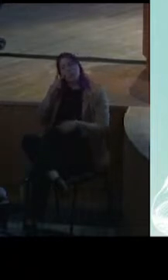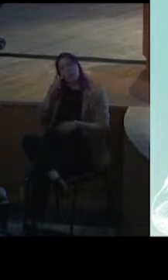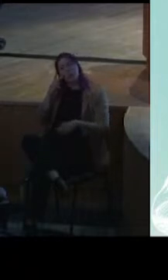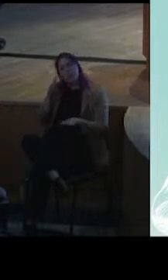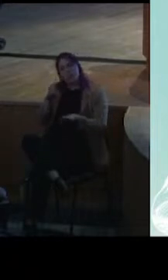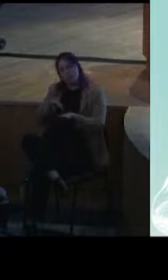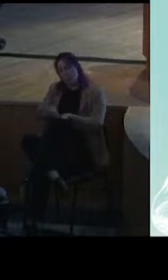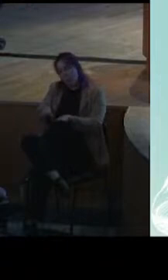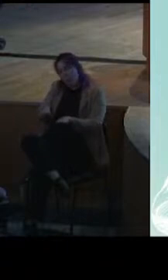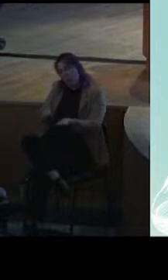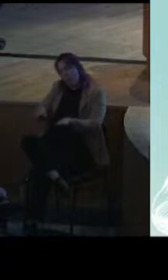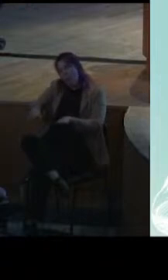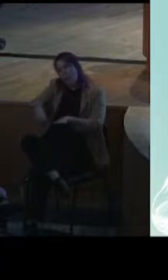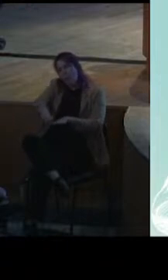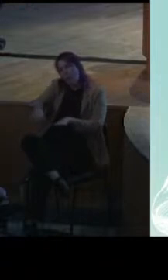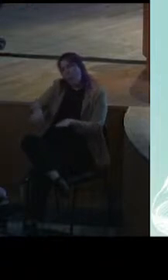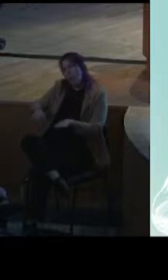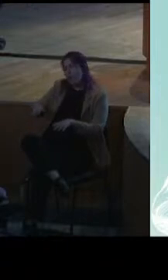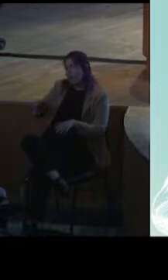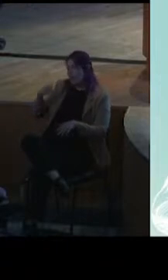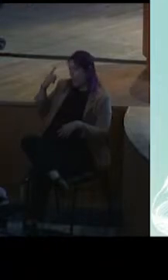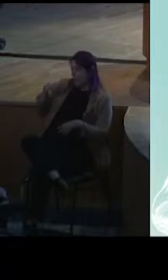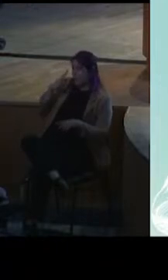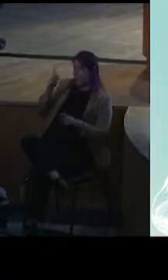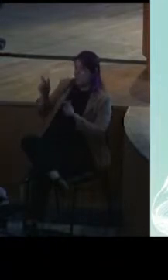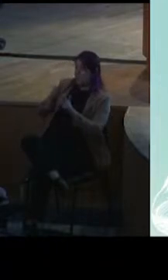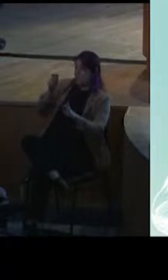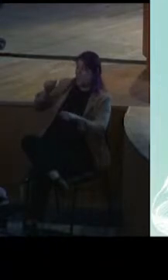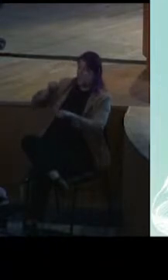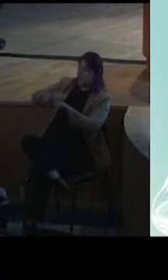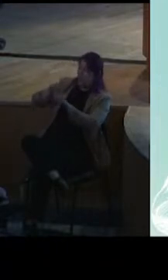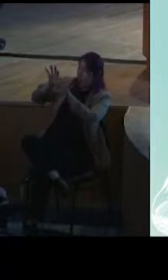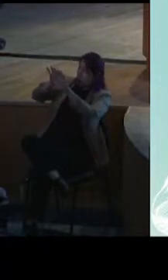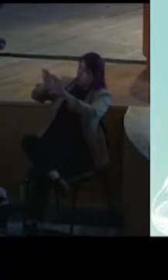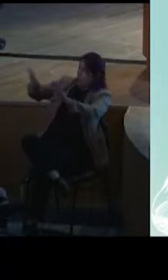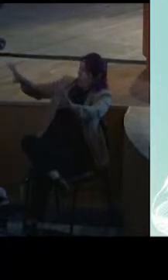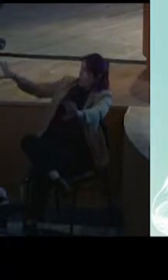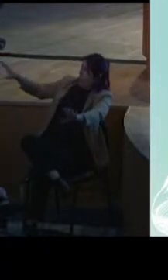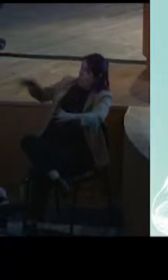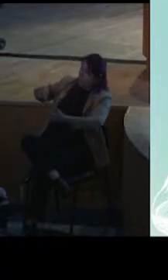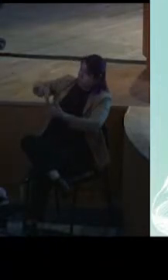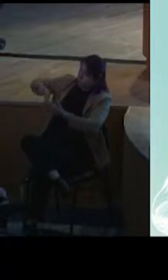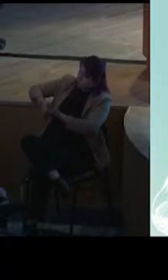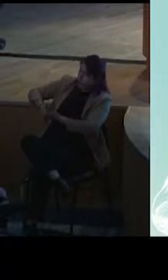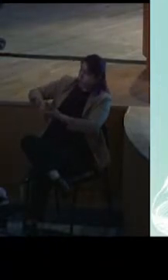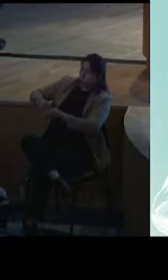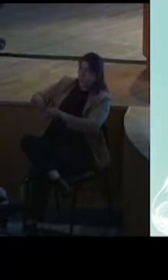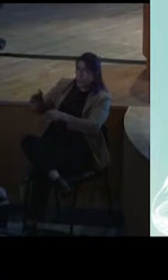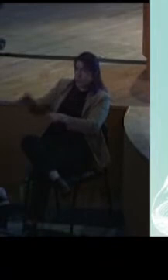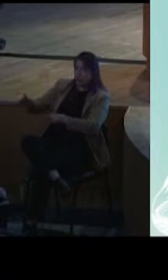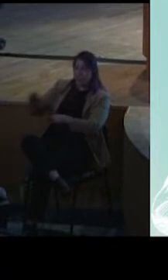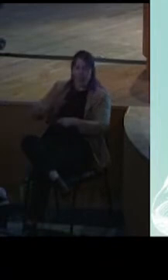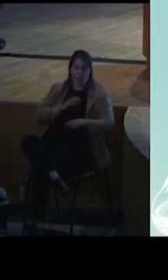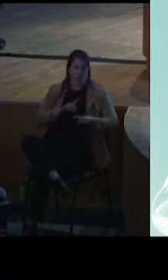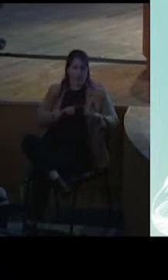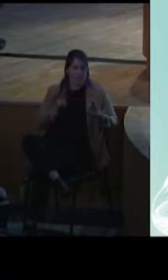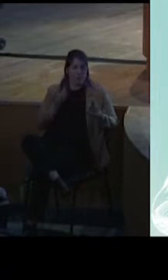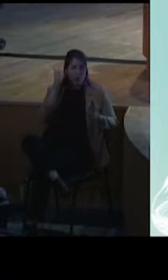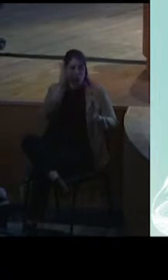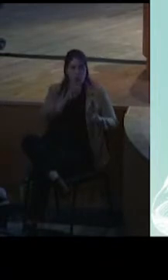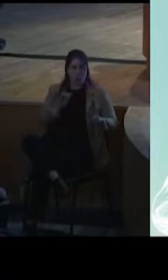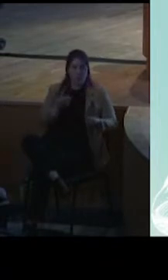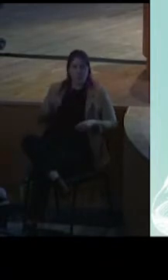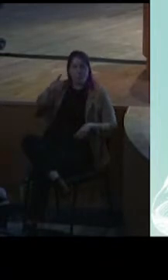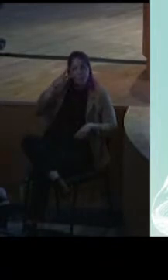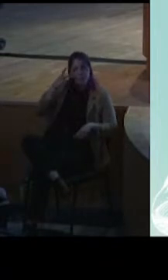about Hawaii, and you'll see these big rock wall fish ponds that are built into our nearshore fishery. Ours is a little bit different. You'll actually